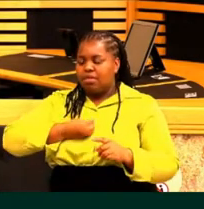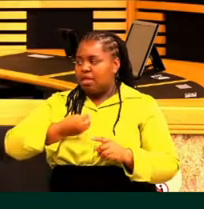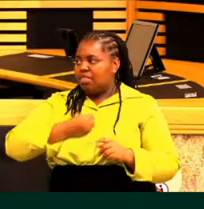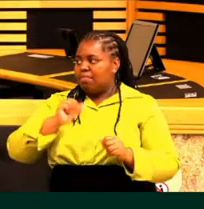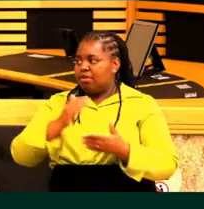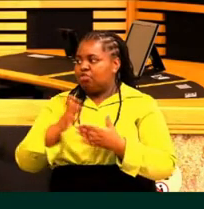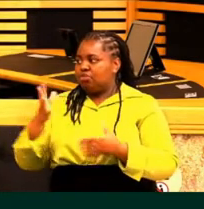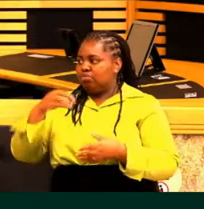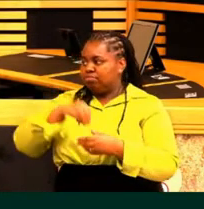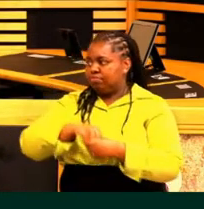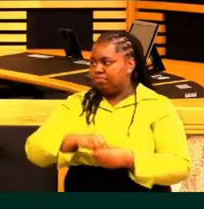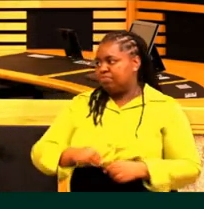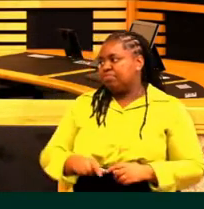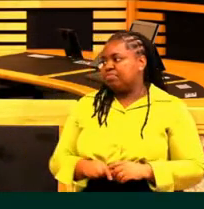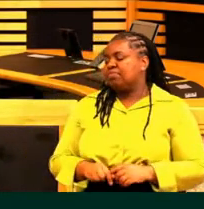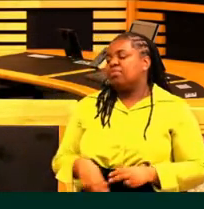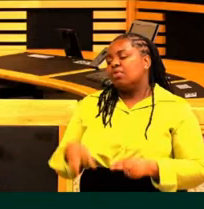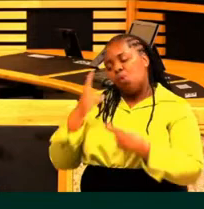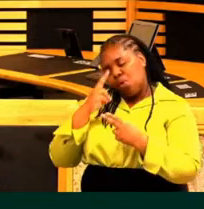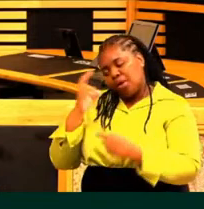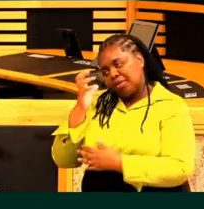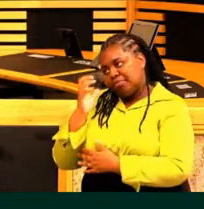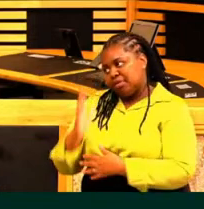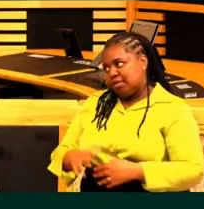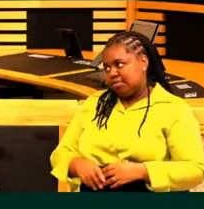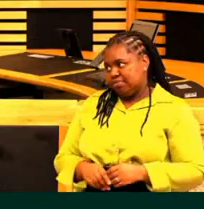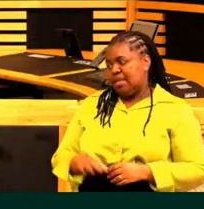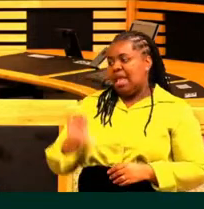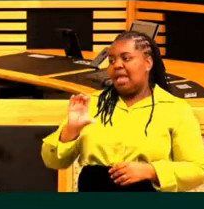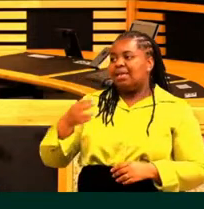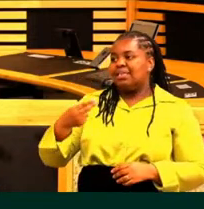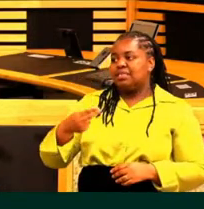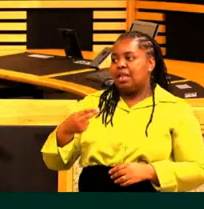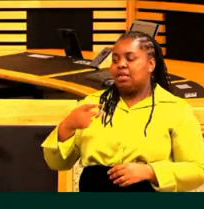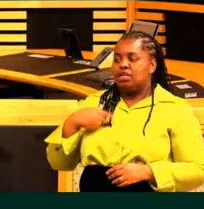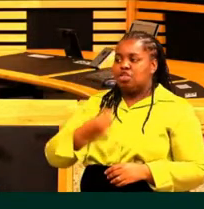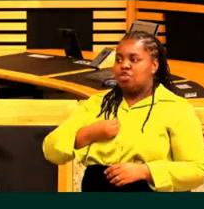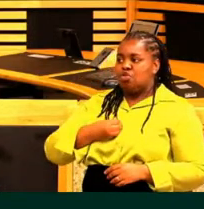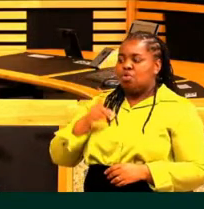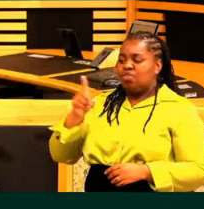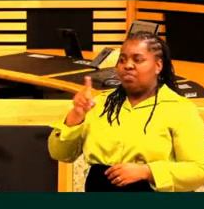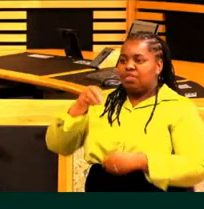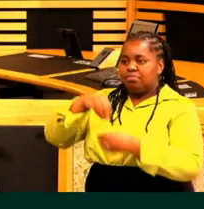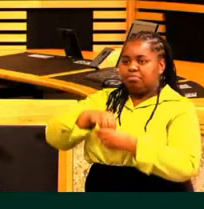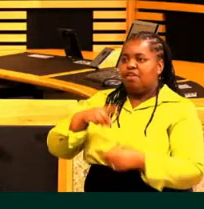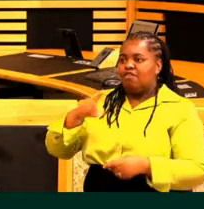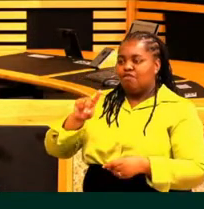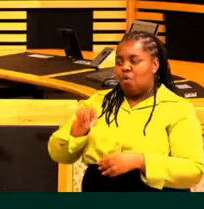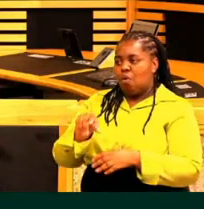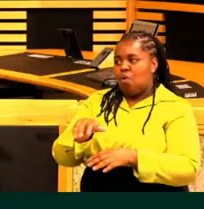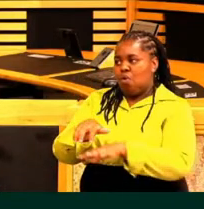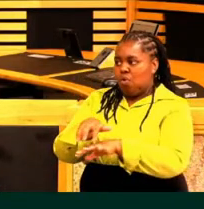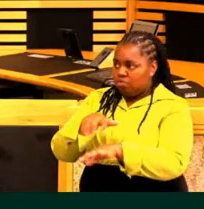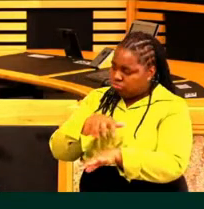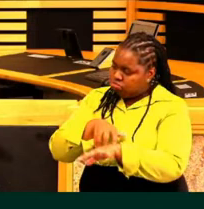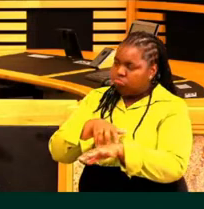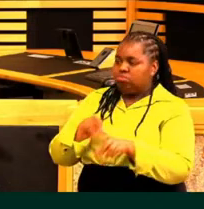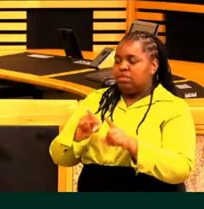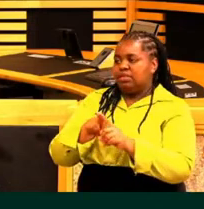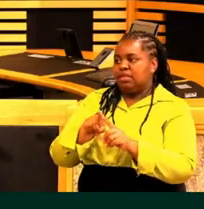the center stage honorable speaker in prison the issue of Youth participation in Land Reform and agriculture Revolution